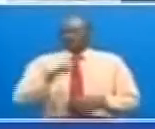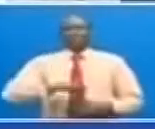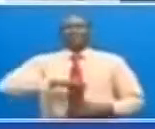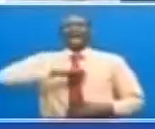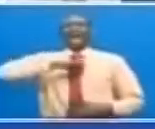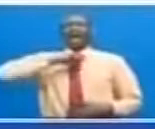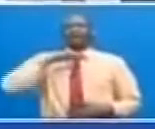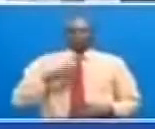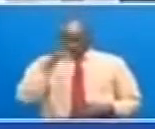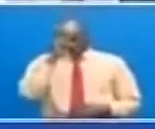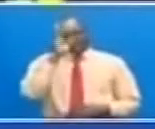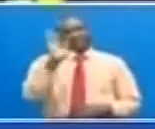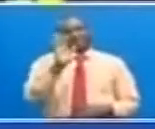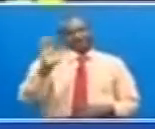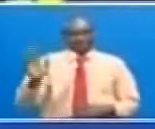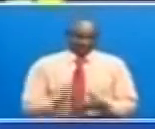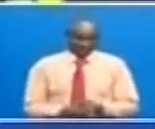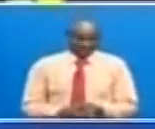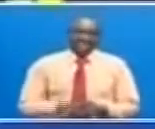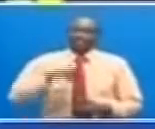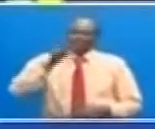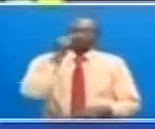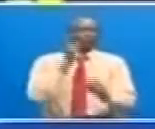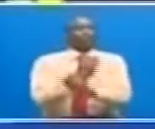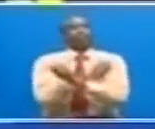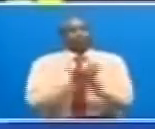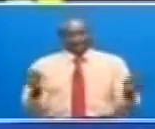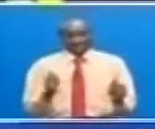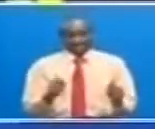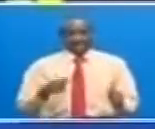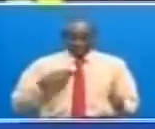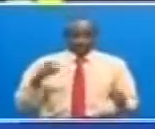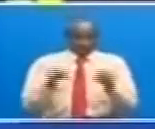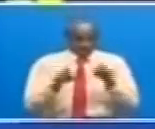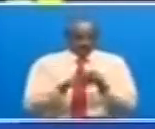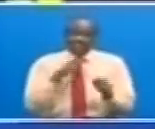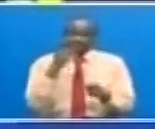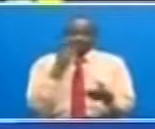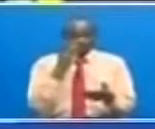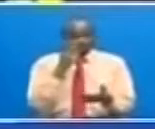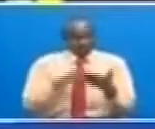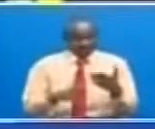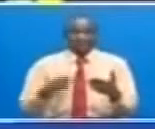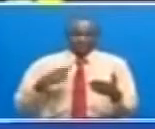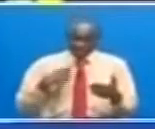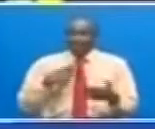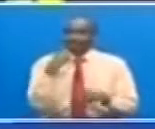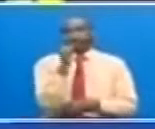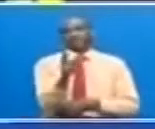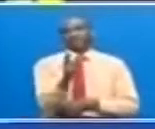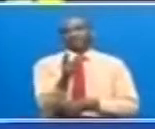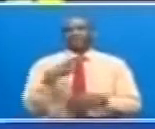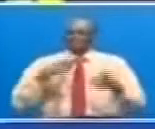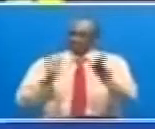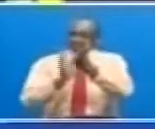of the men and women in uniform. They did their job very well, and I must say, of fact, I have actually written to them to